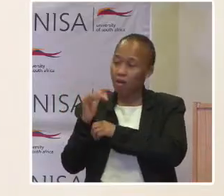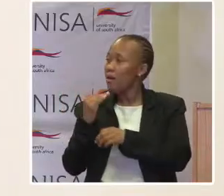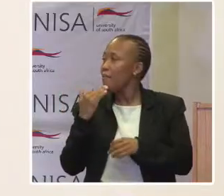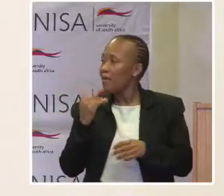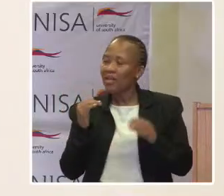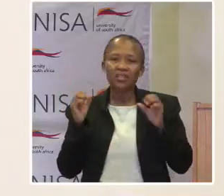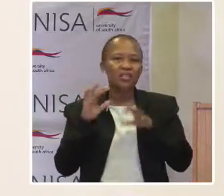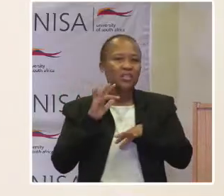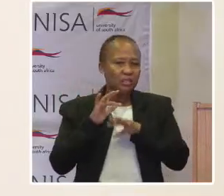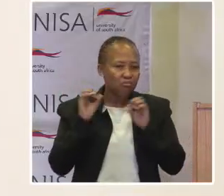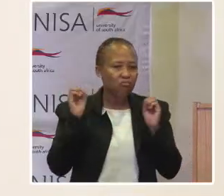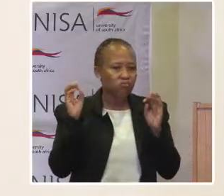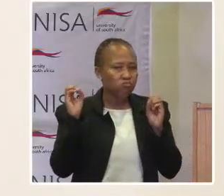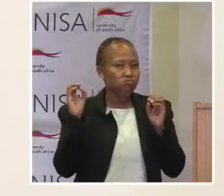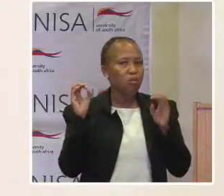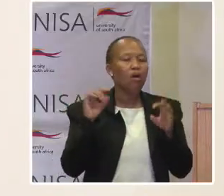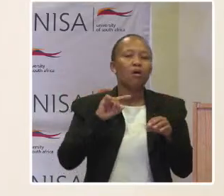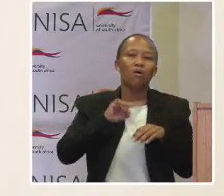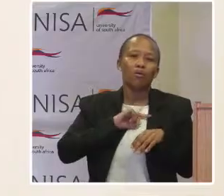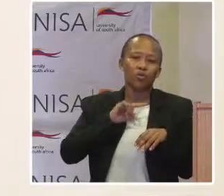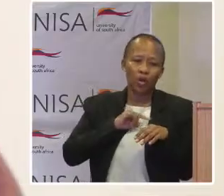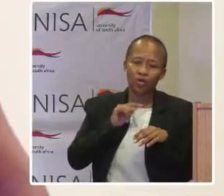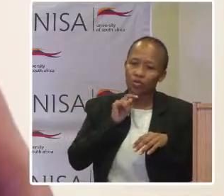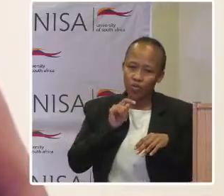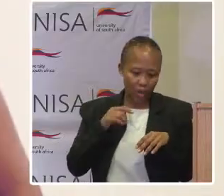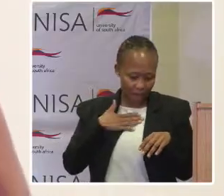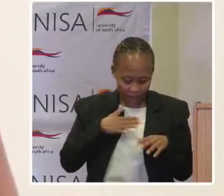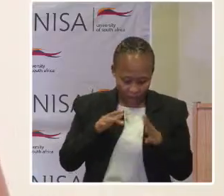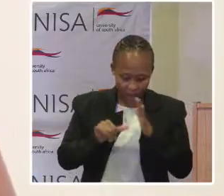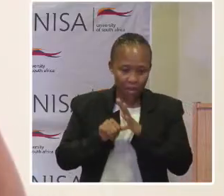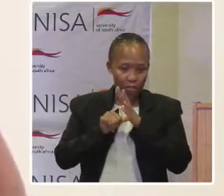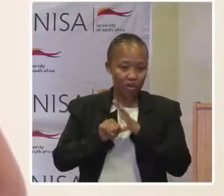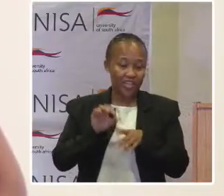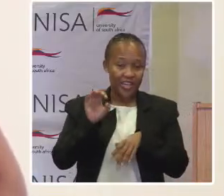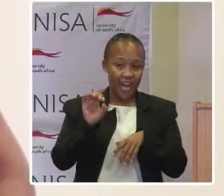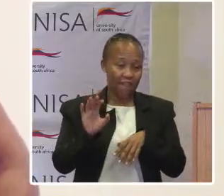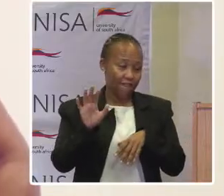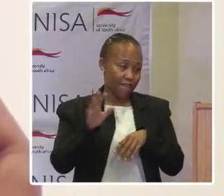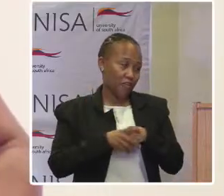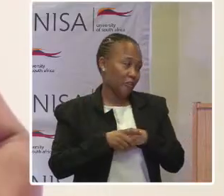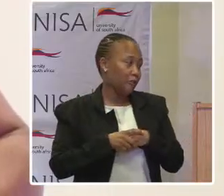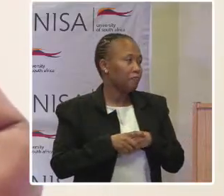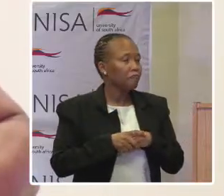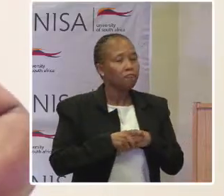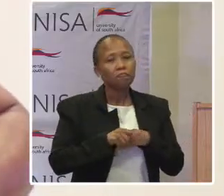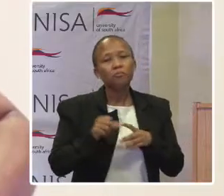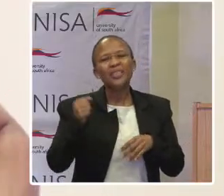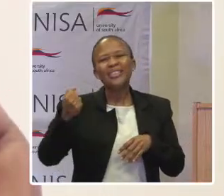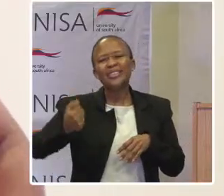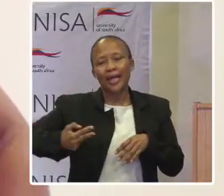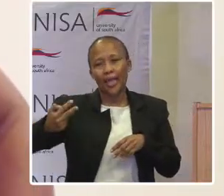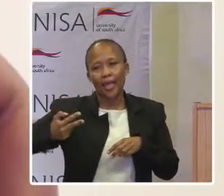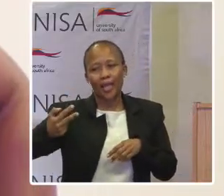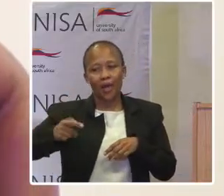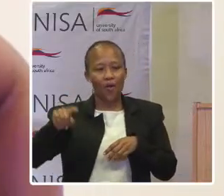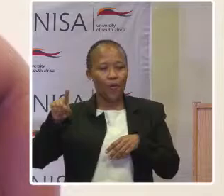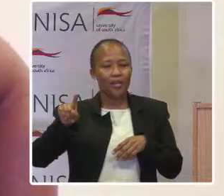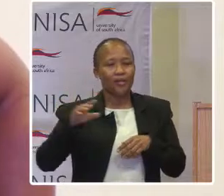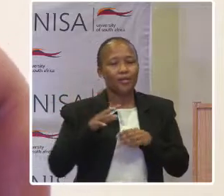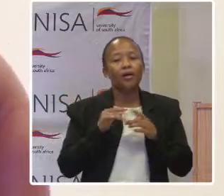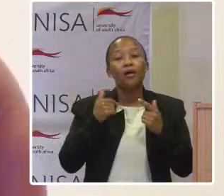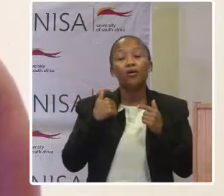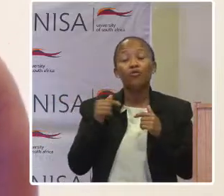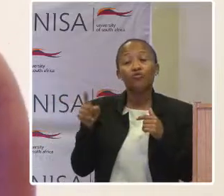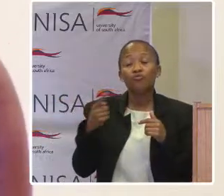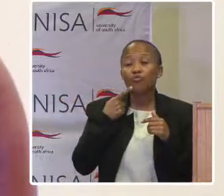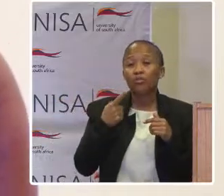stage, because it's very key and important. Okay. The second one is, in your words, you said we cannot